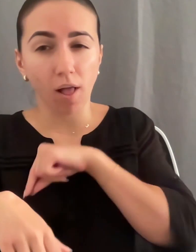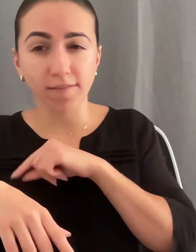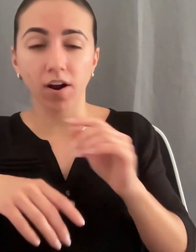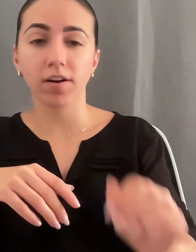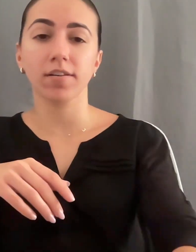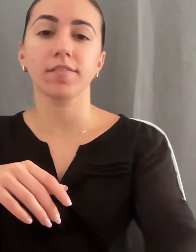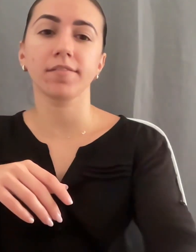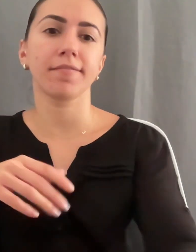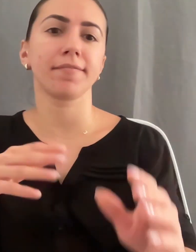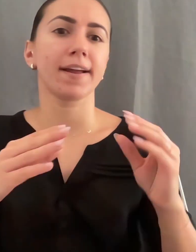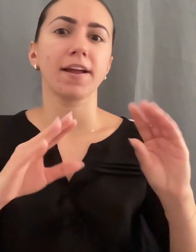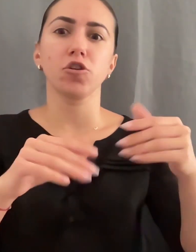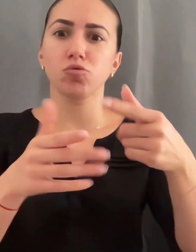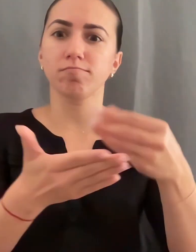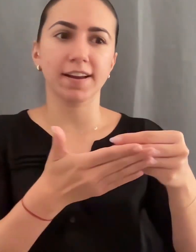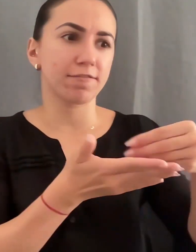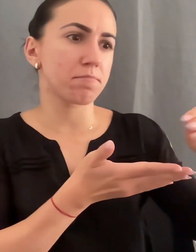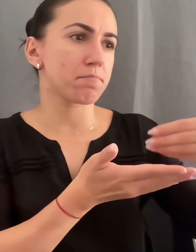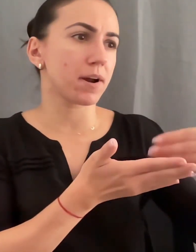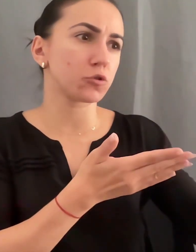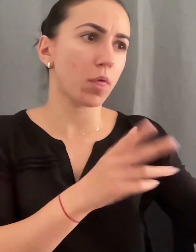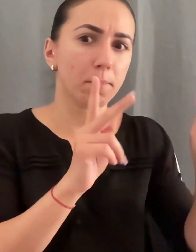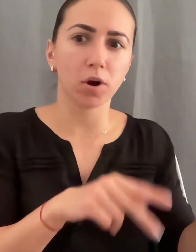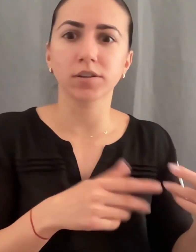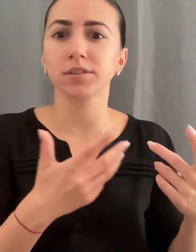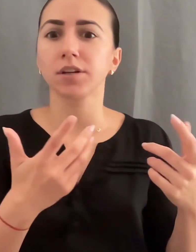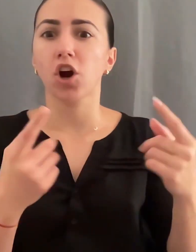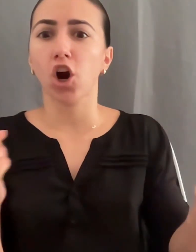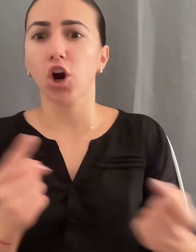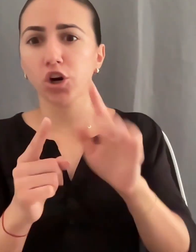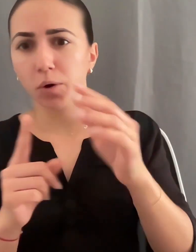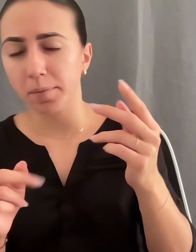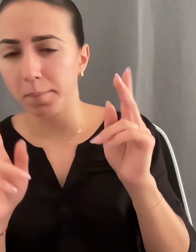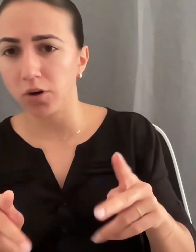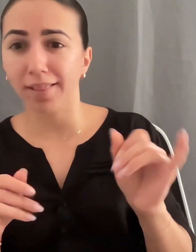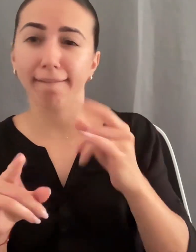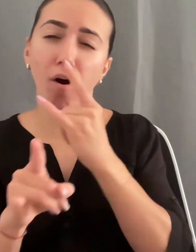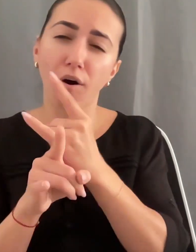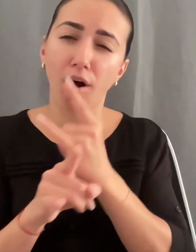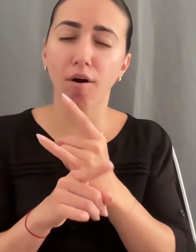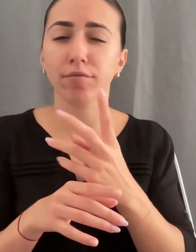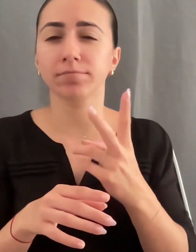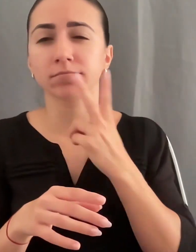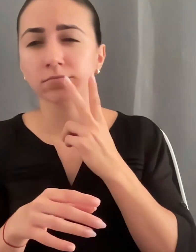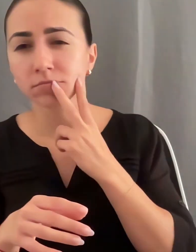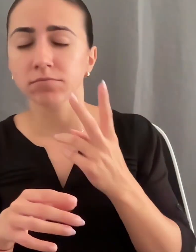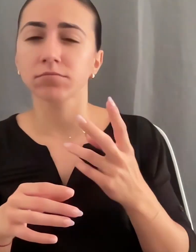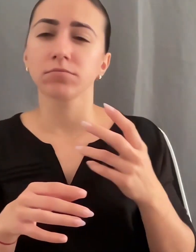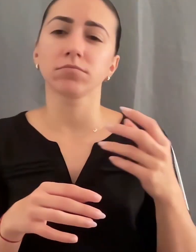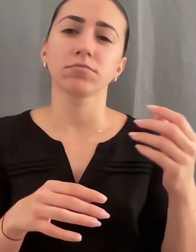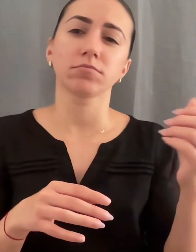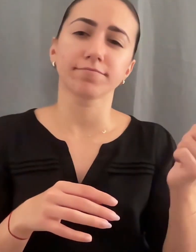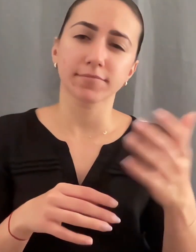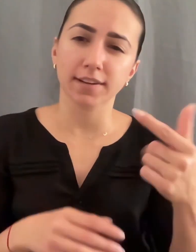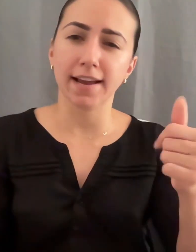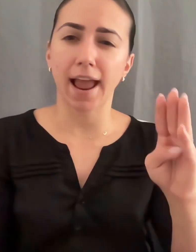or giving the funds away, anything that can be hurtful or harmful to the person, maybe alcohol, tobacco, gambling,